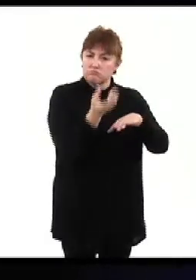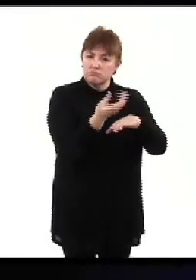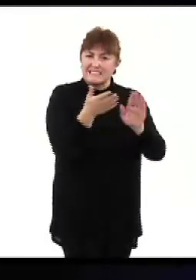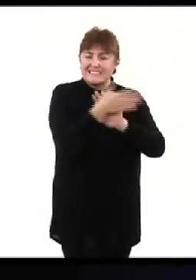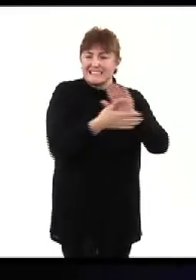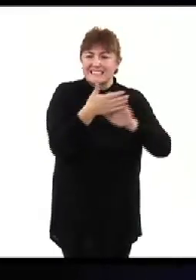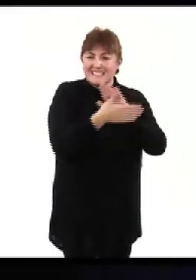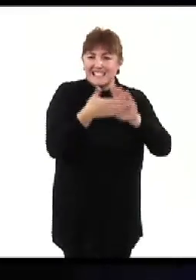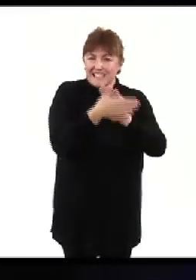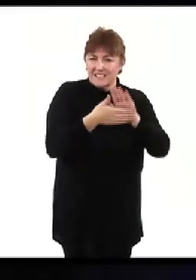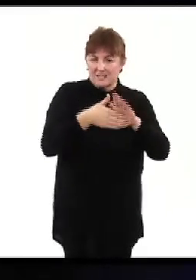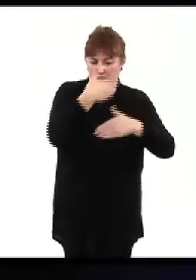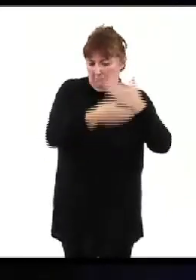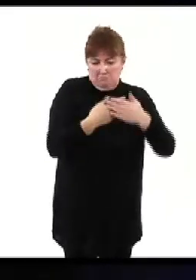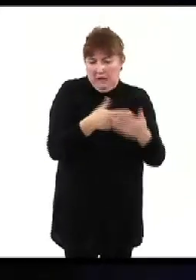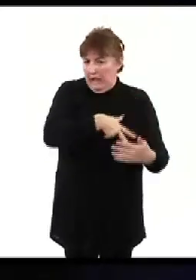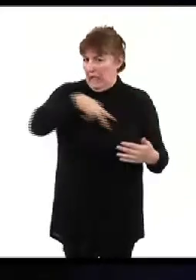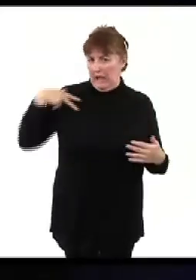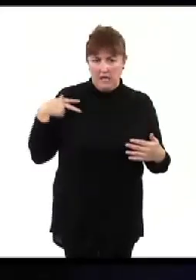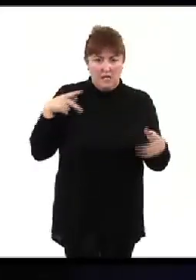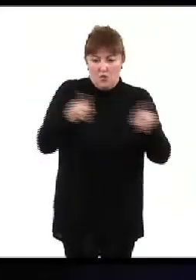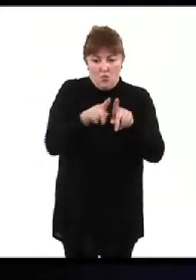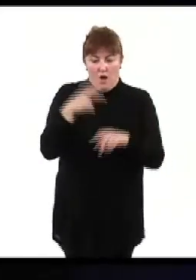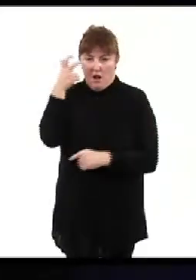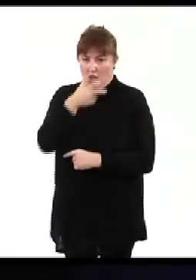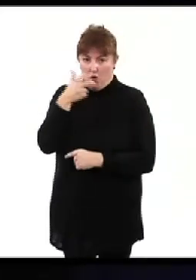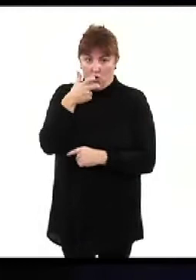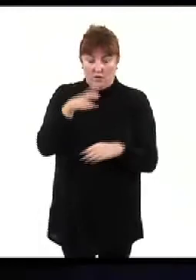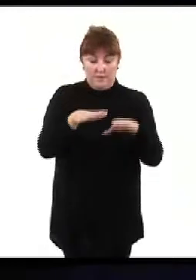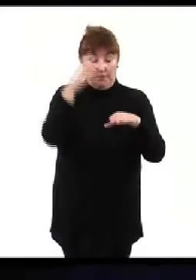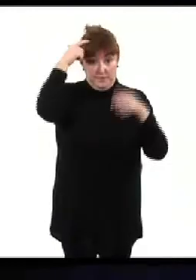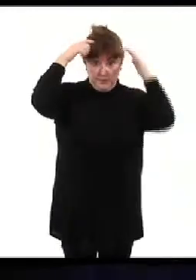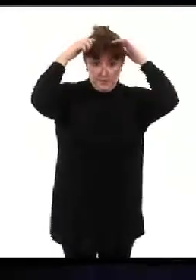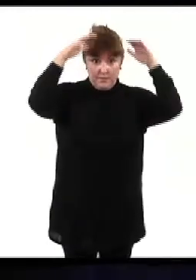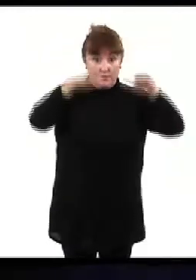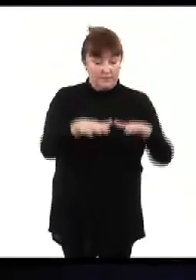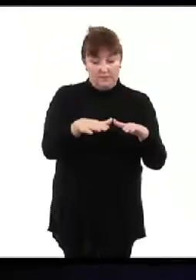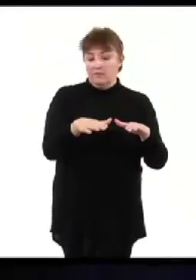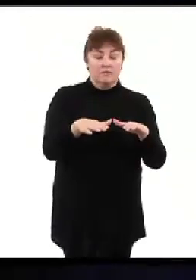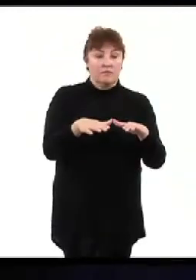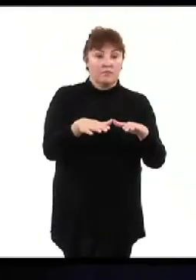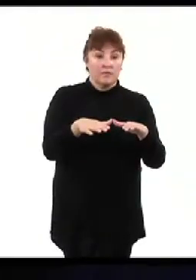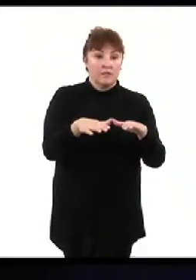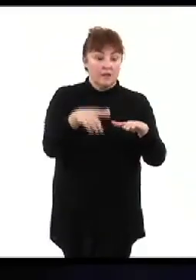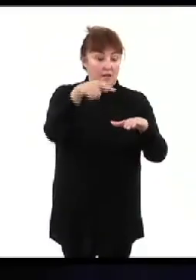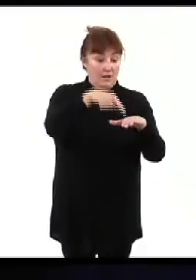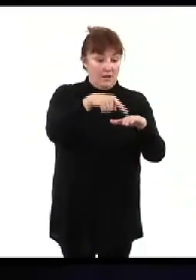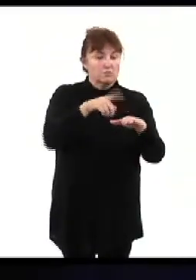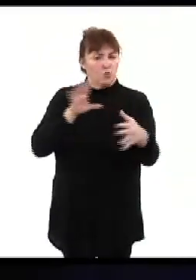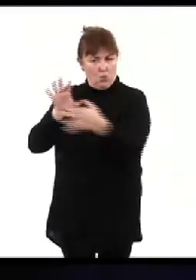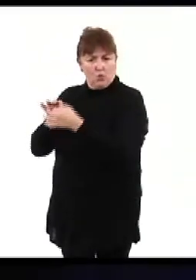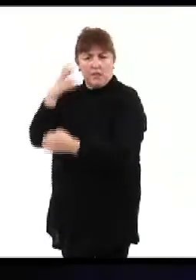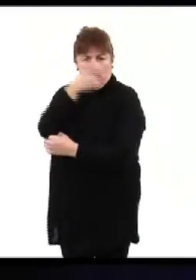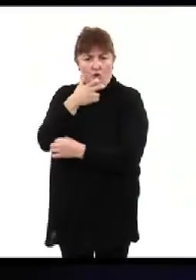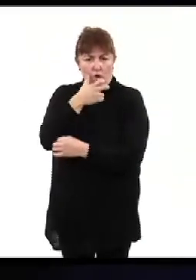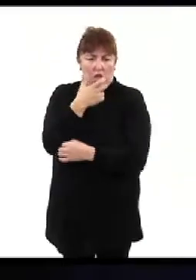in both sign and speech comprehension and processing. The two classic areas that are involved in language